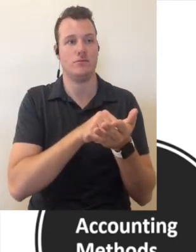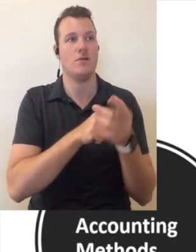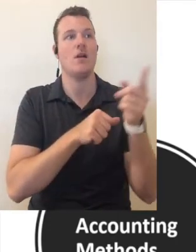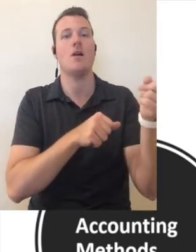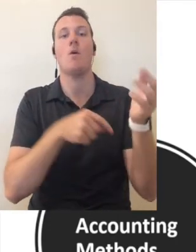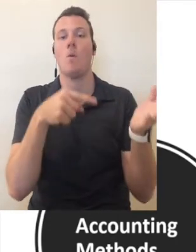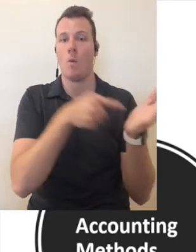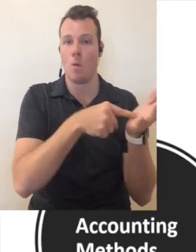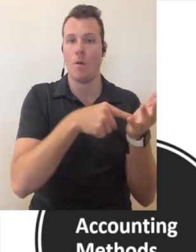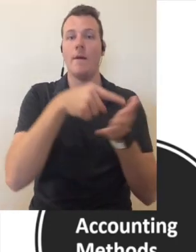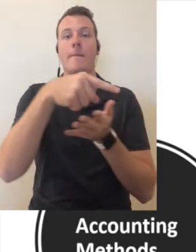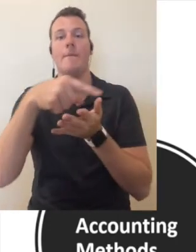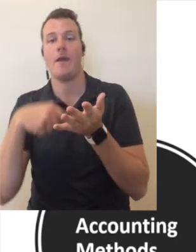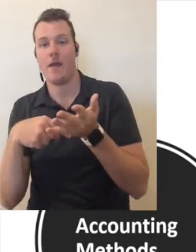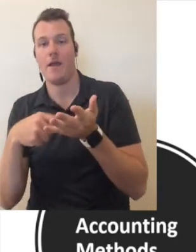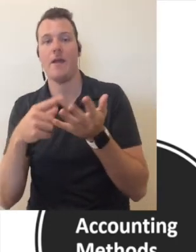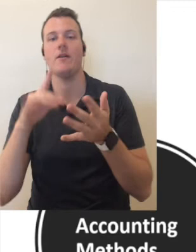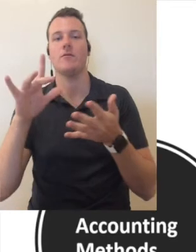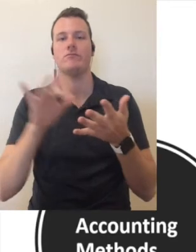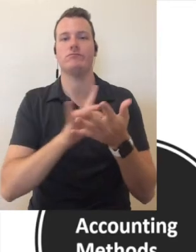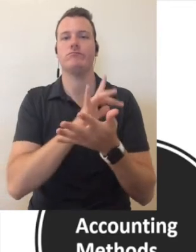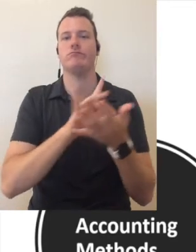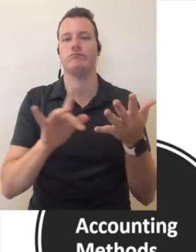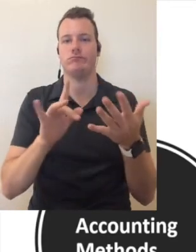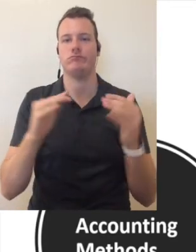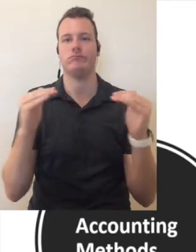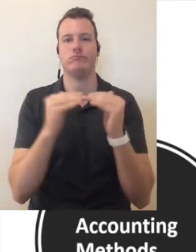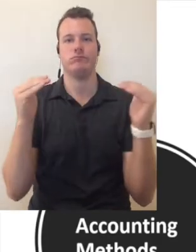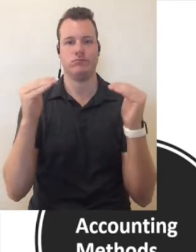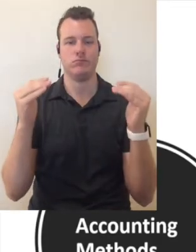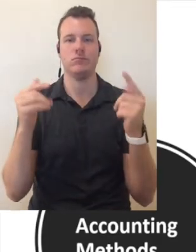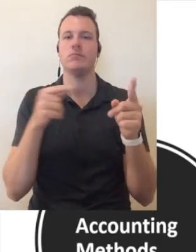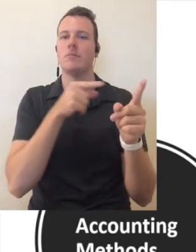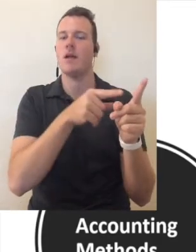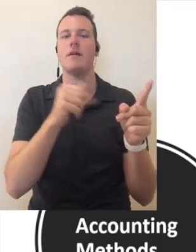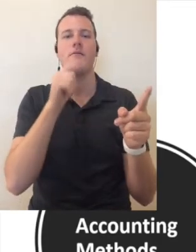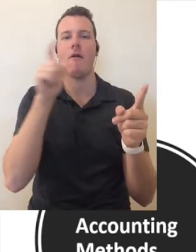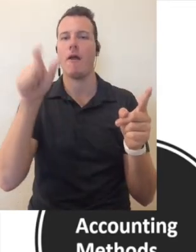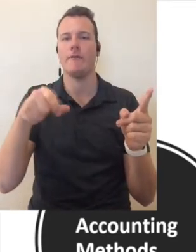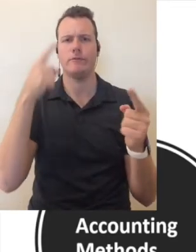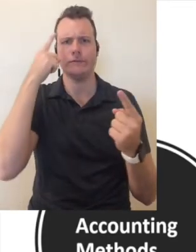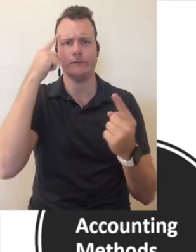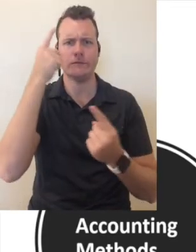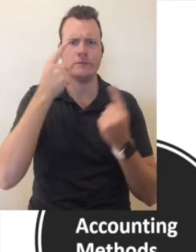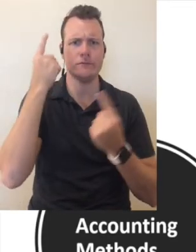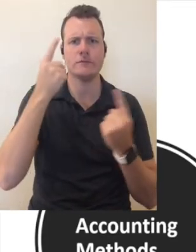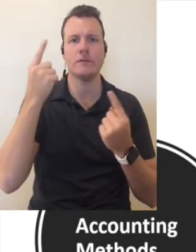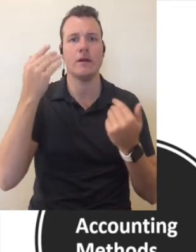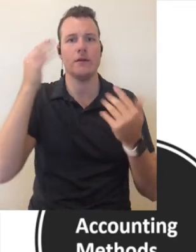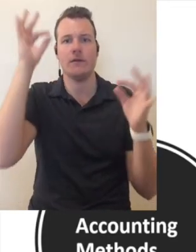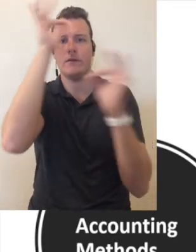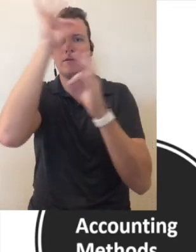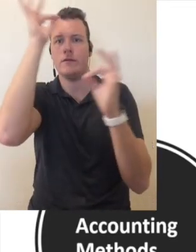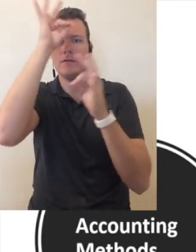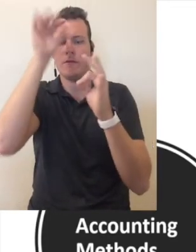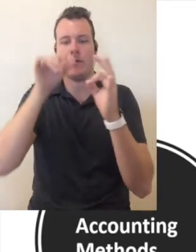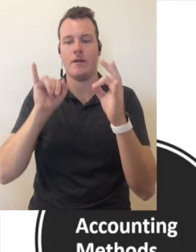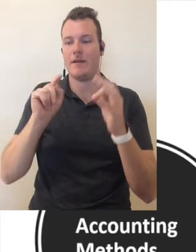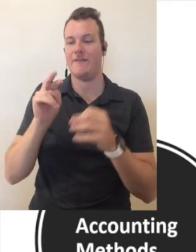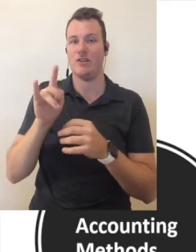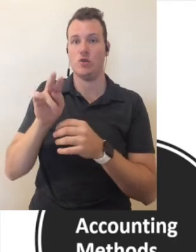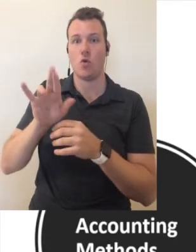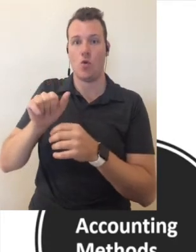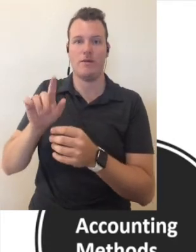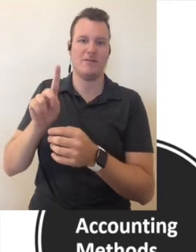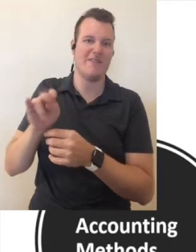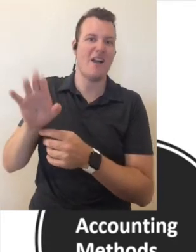now paid it. So he owed it, he paid it. Those two things cross out. And I now don't have to worry about not knowing that